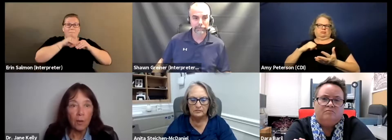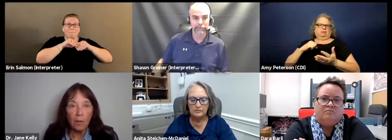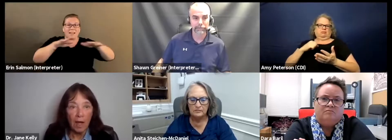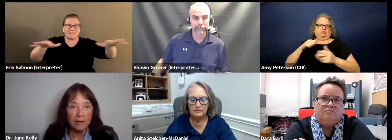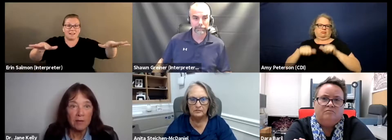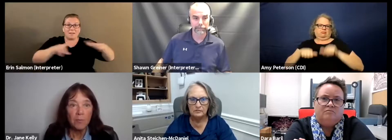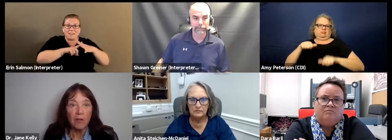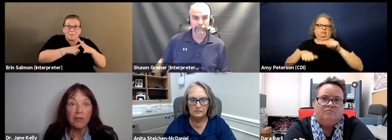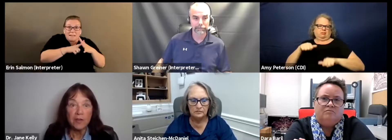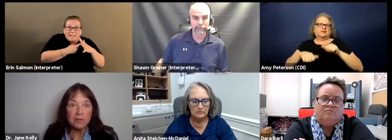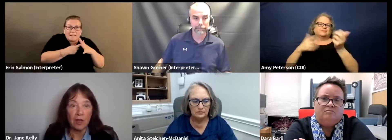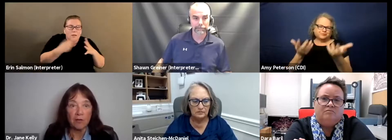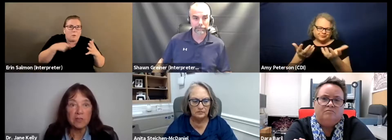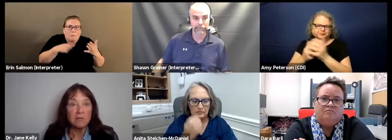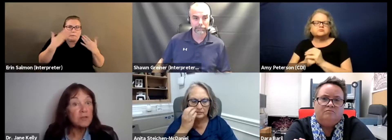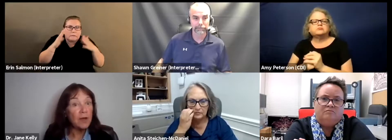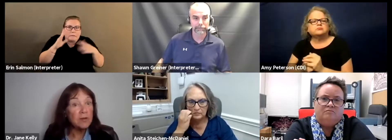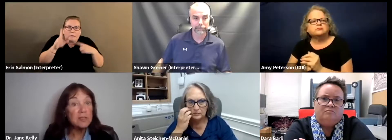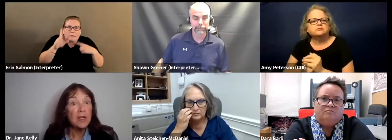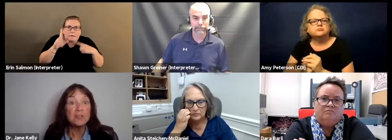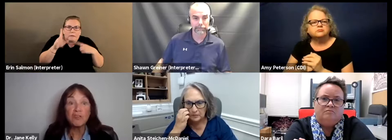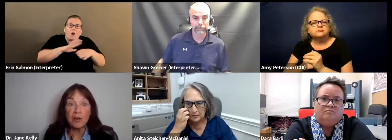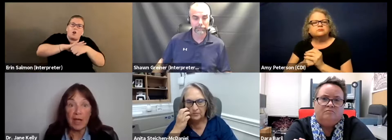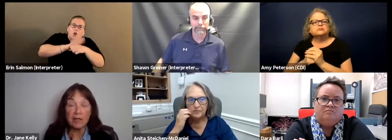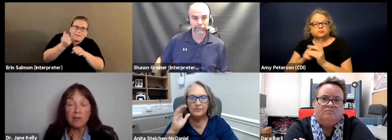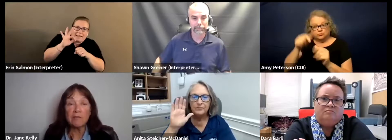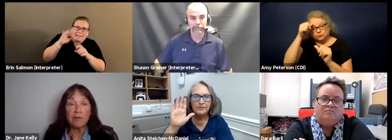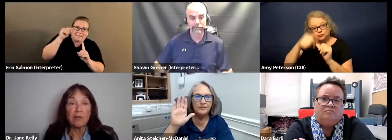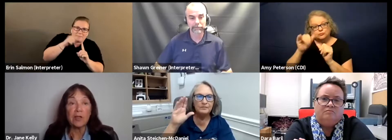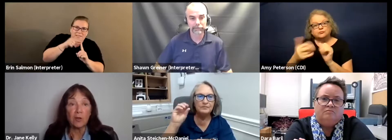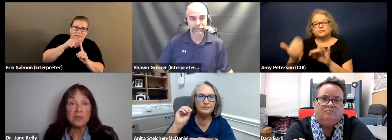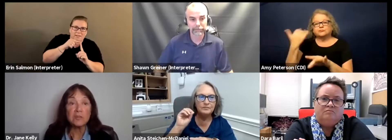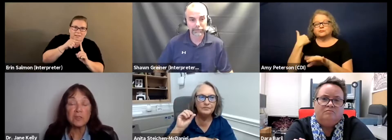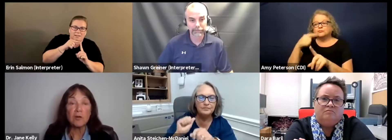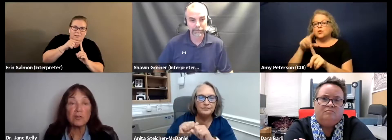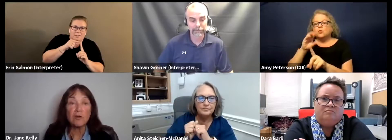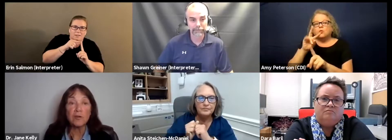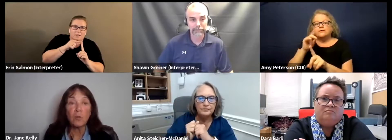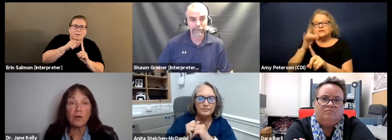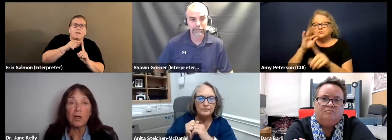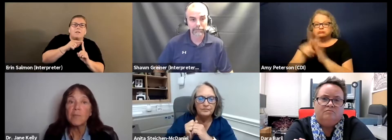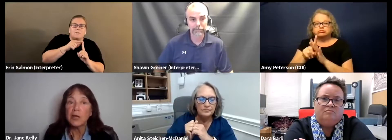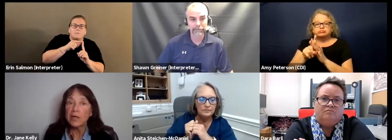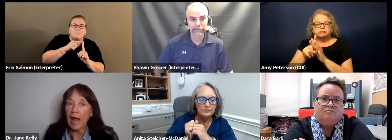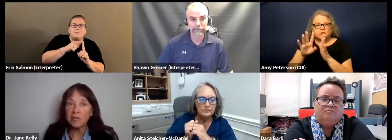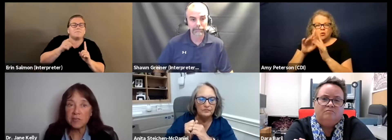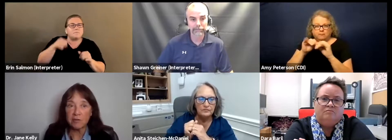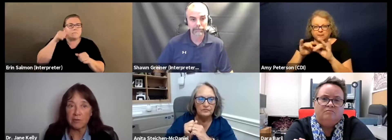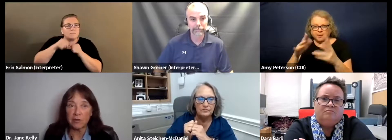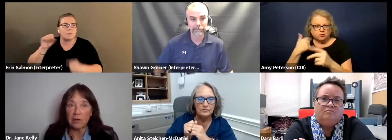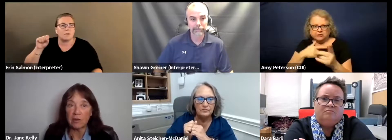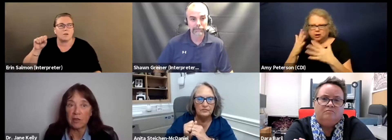didn't know a lot about this virus. This virus is genetically very close to SARS-CoV-1, but it